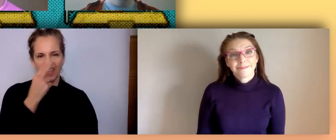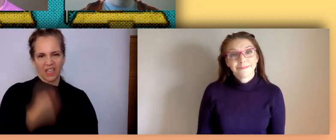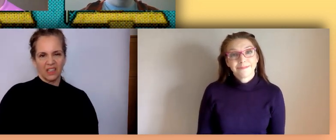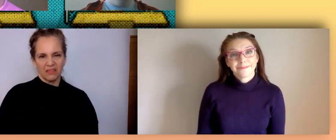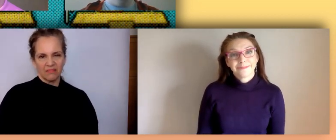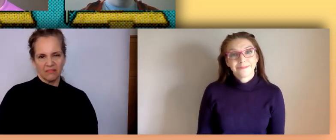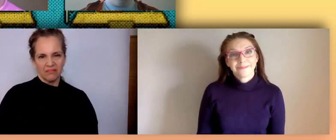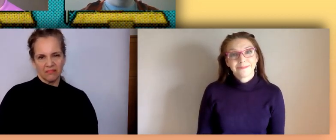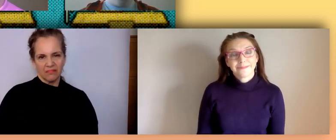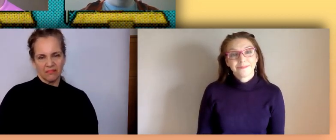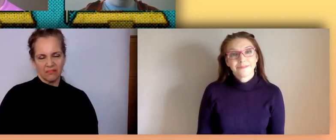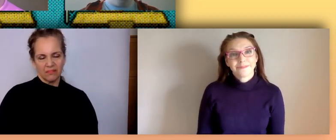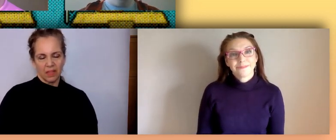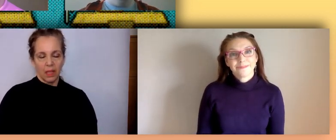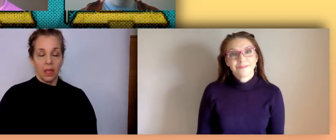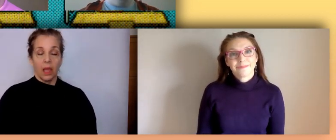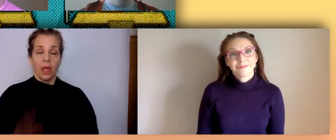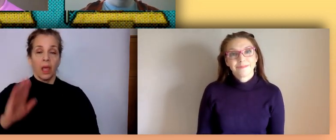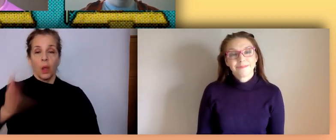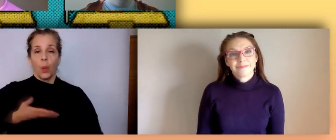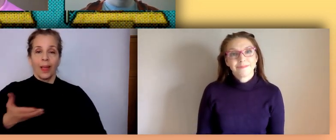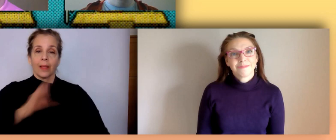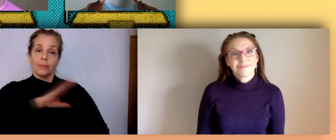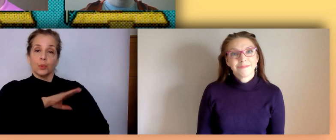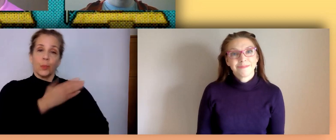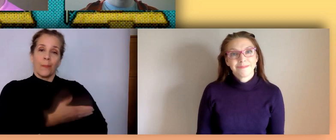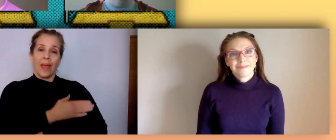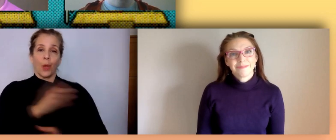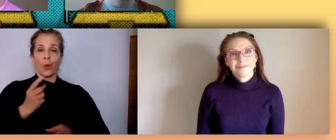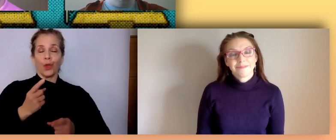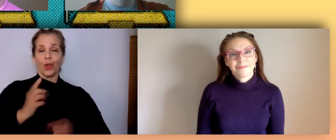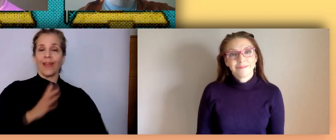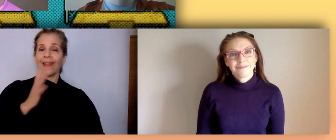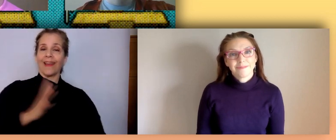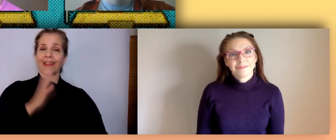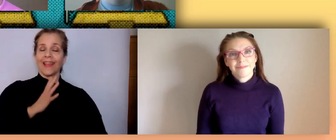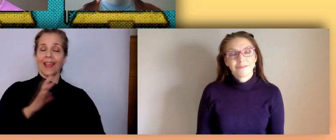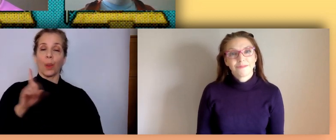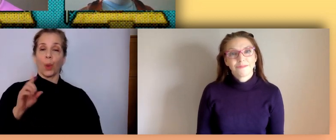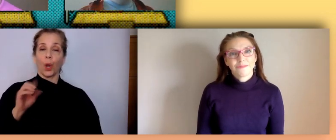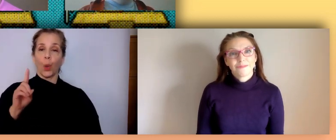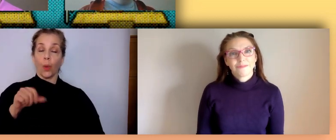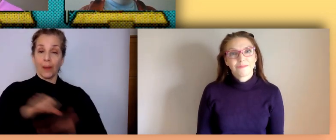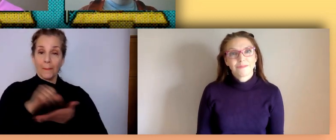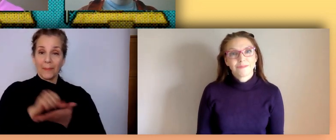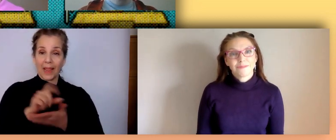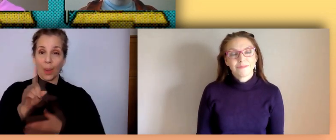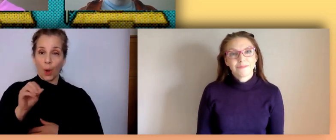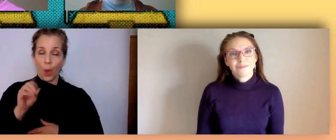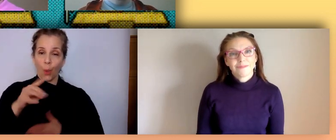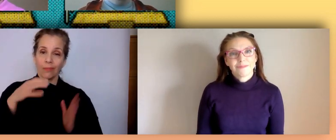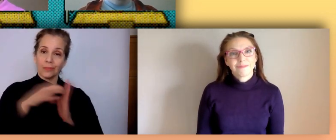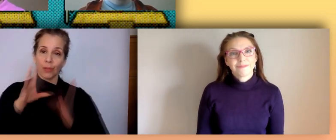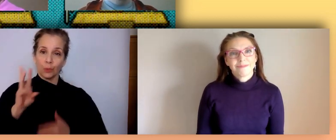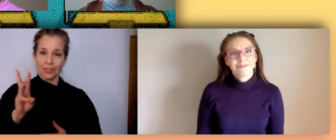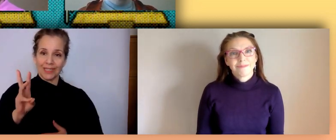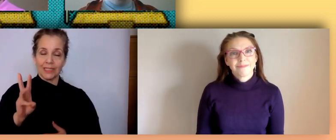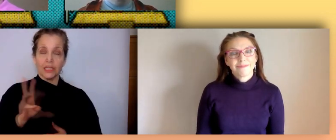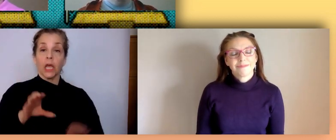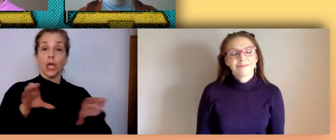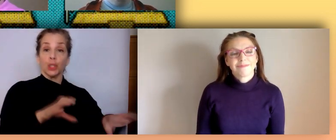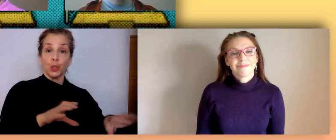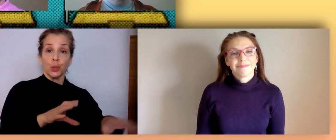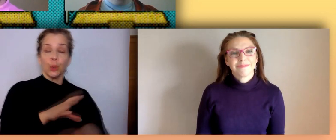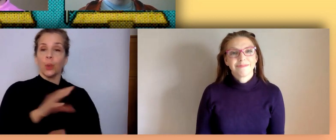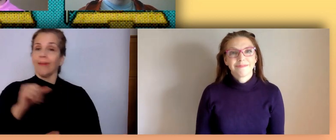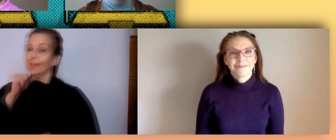Very funny. Welcome to Power Etiquette 101. Open your textbooks to page 101, chapter 6, the do's and